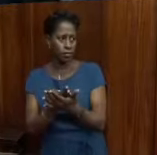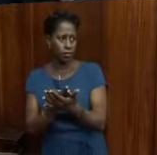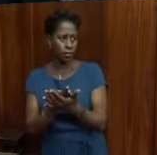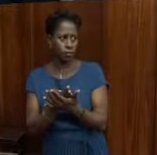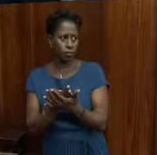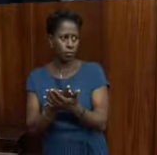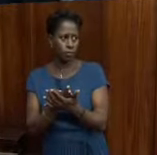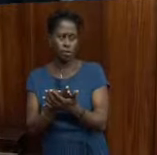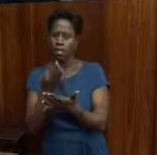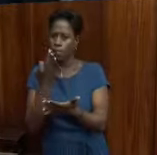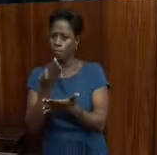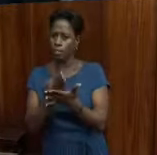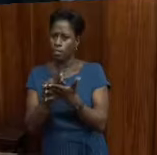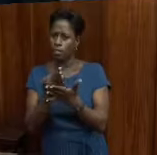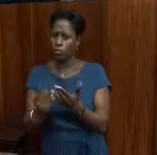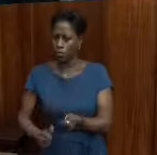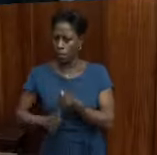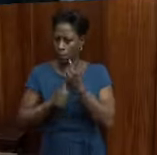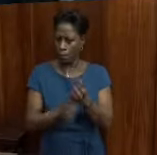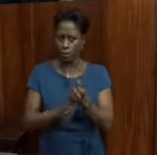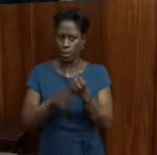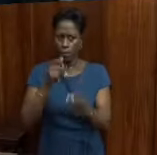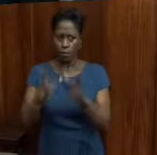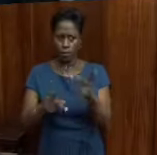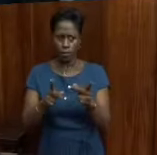of $1 million.